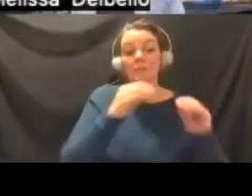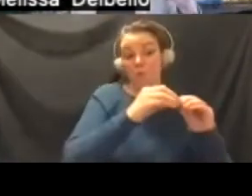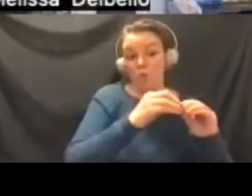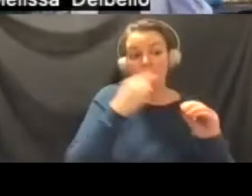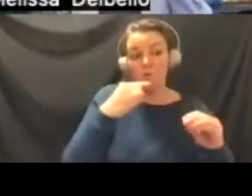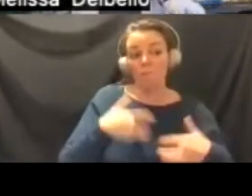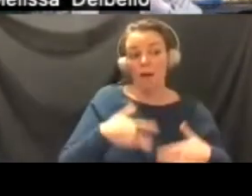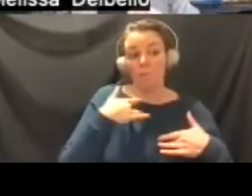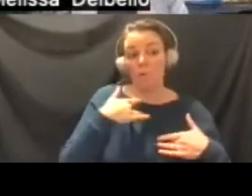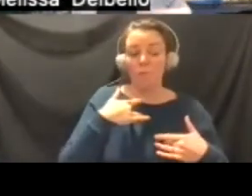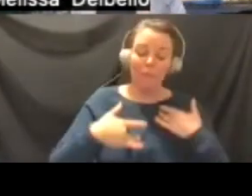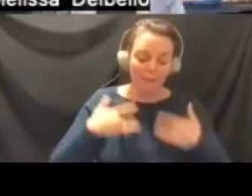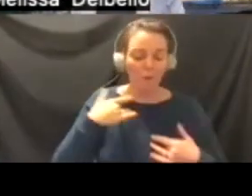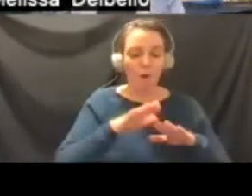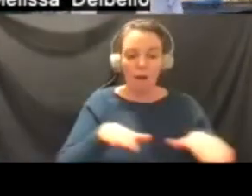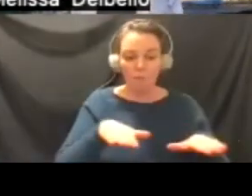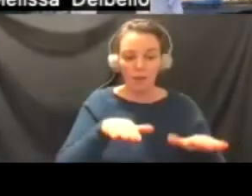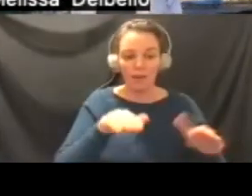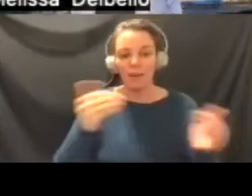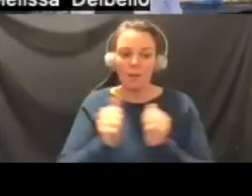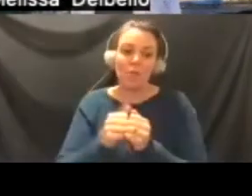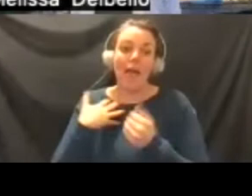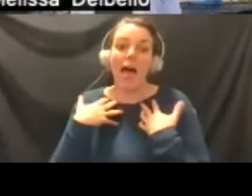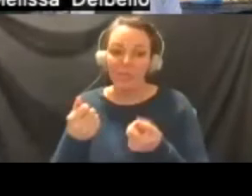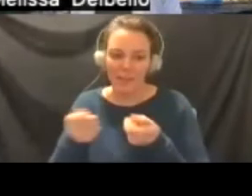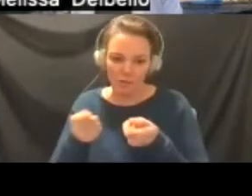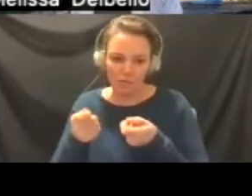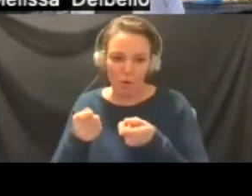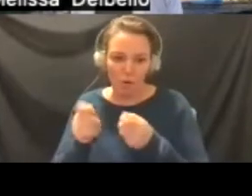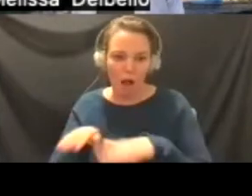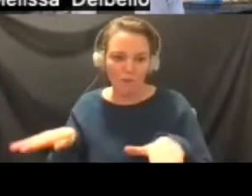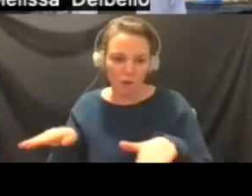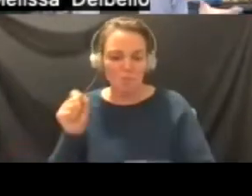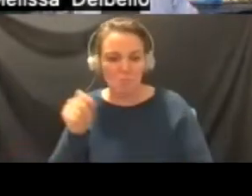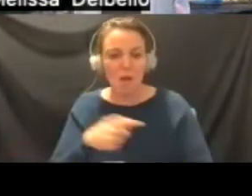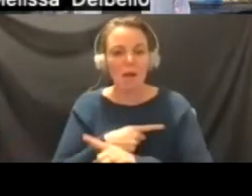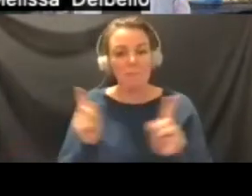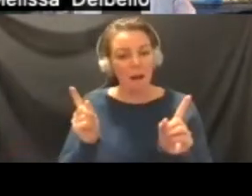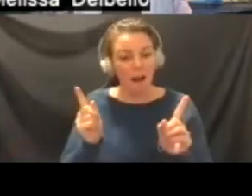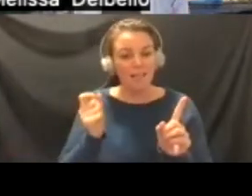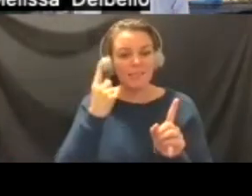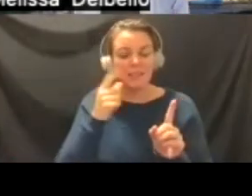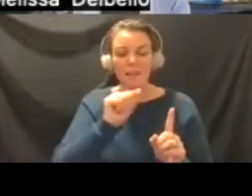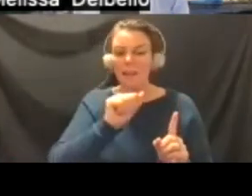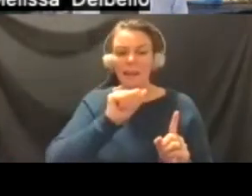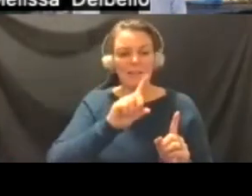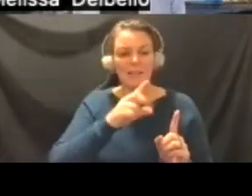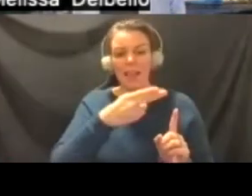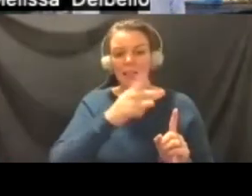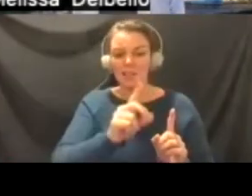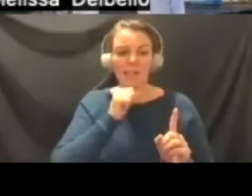bipolar offspring than in the healthy control offspring, but consistently ADHD does not seem